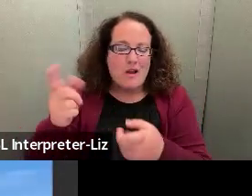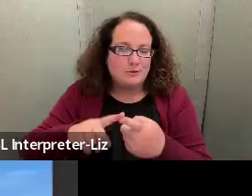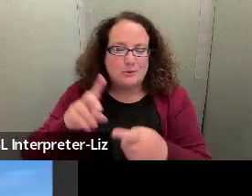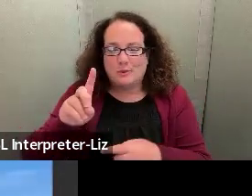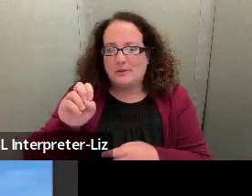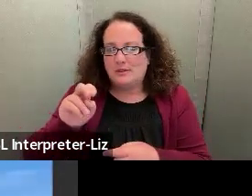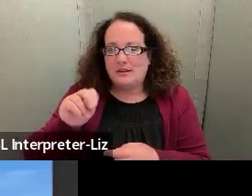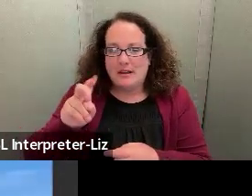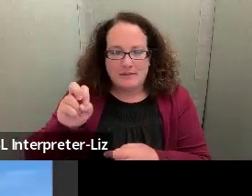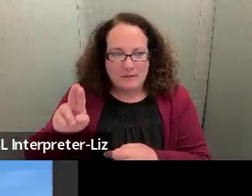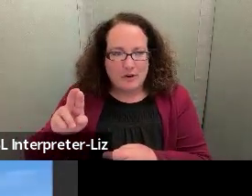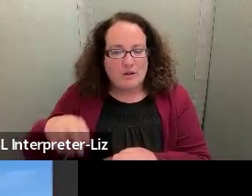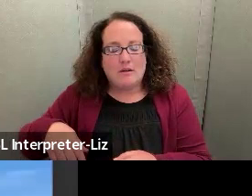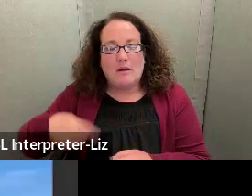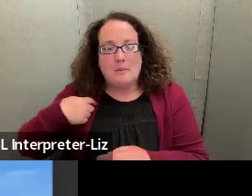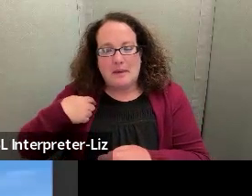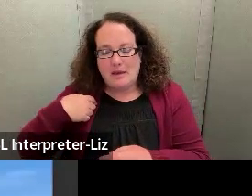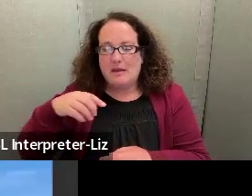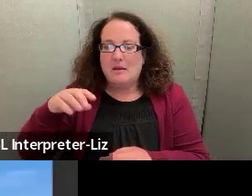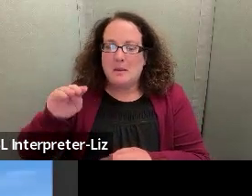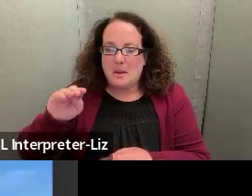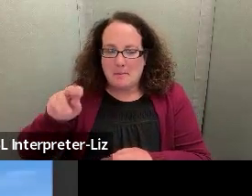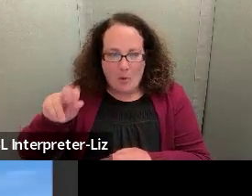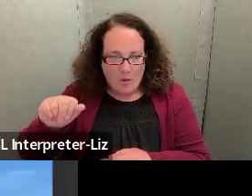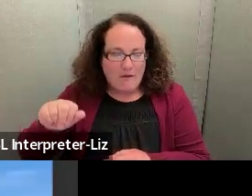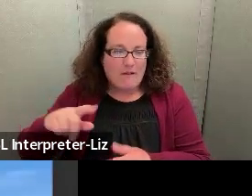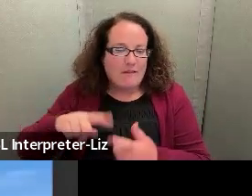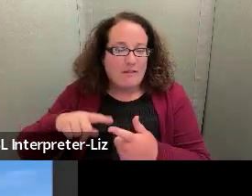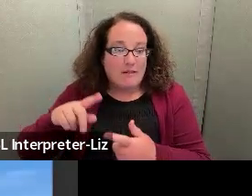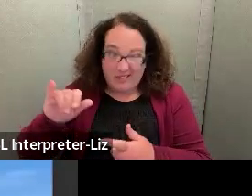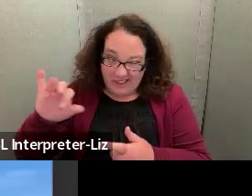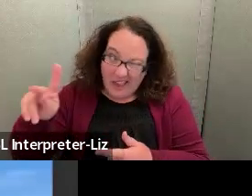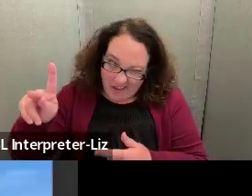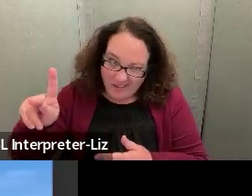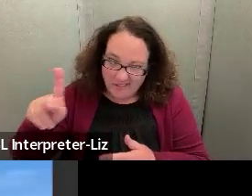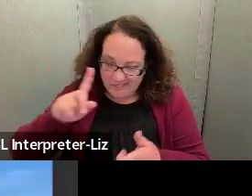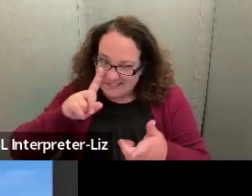and I and Leo the yak inspected it. Yeah. And